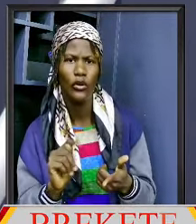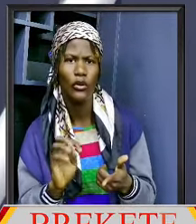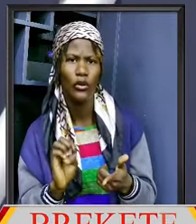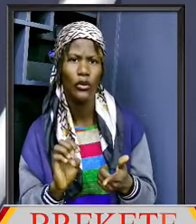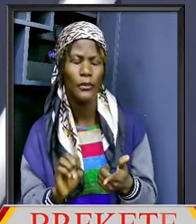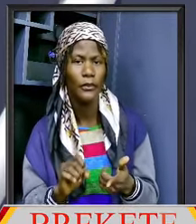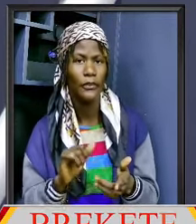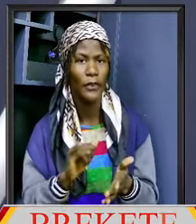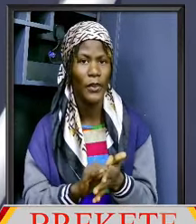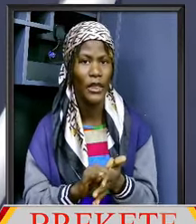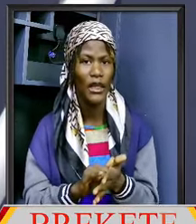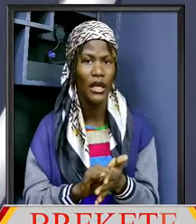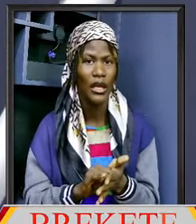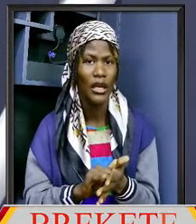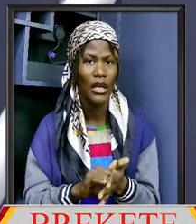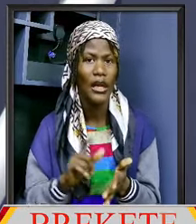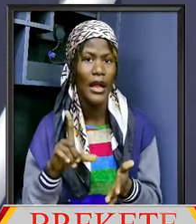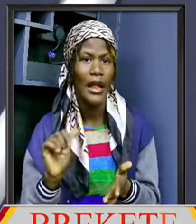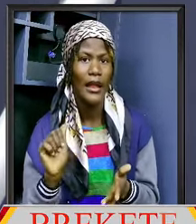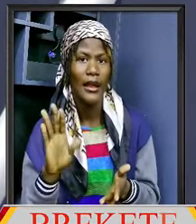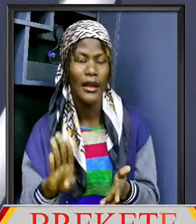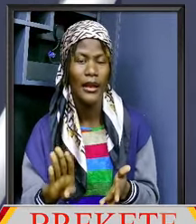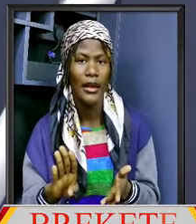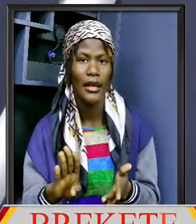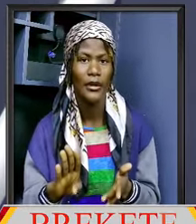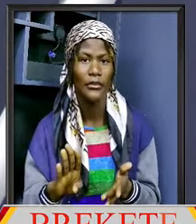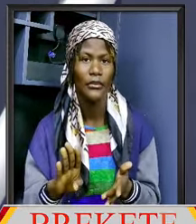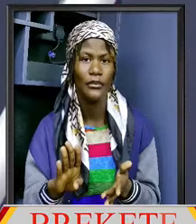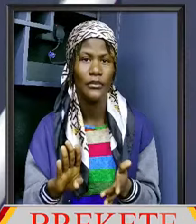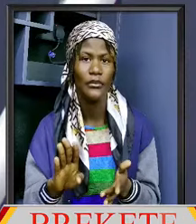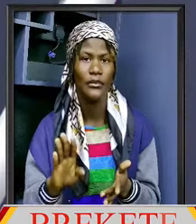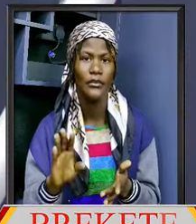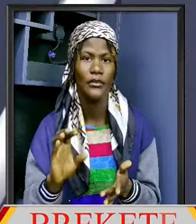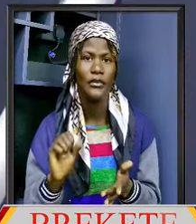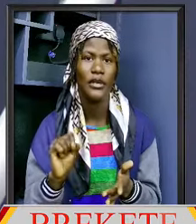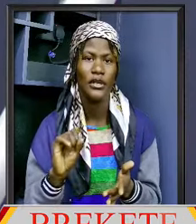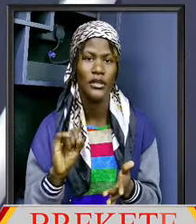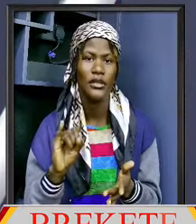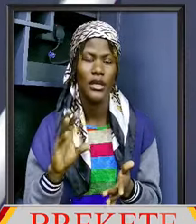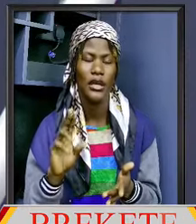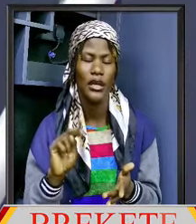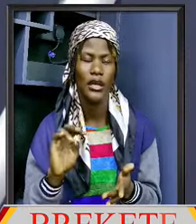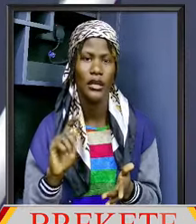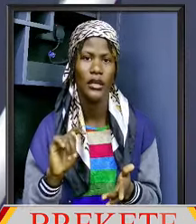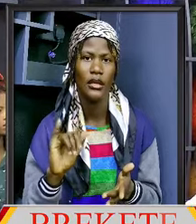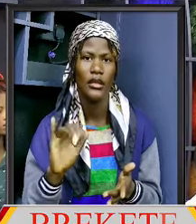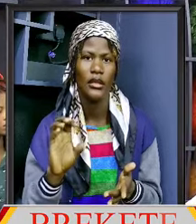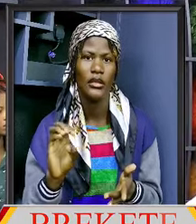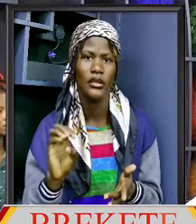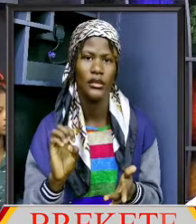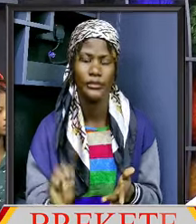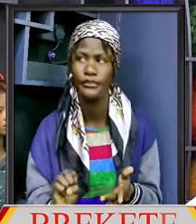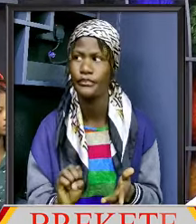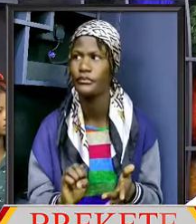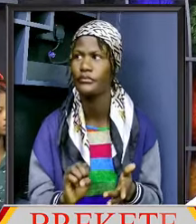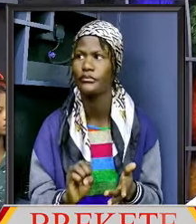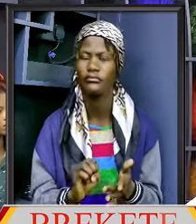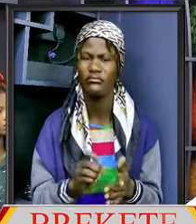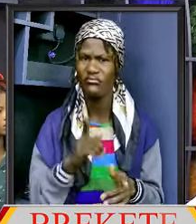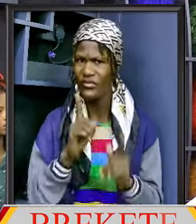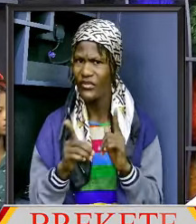What do they do to curtail this thing? Yeah, we fool everywhere. God bless you. Mm. Now this thing where you